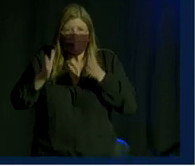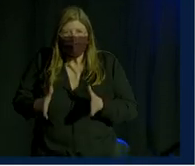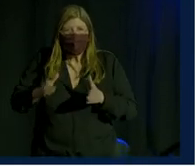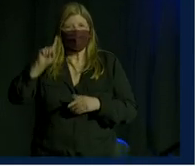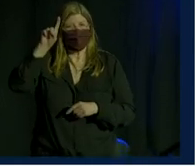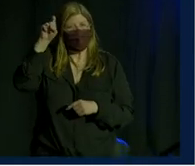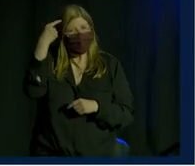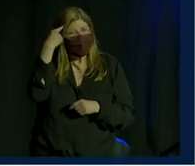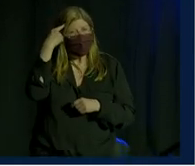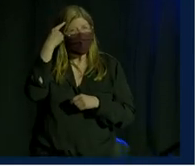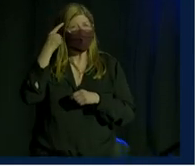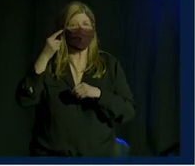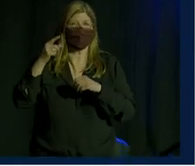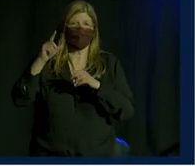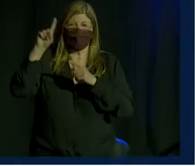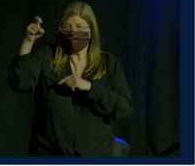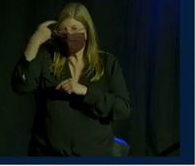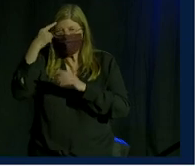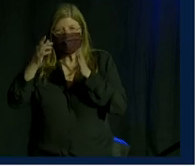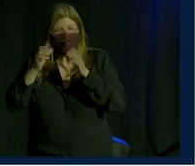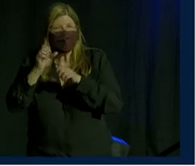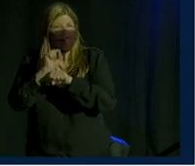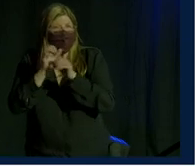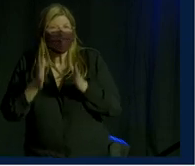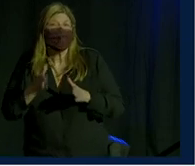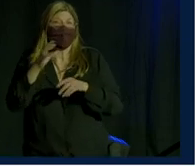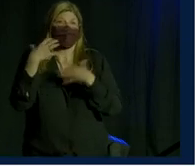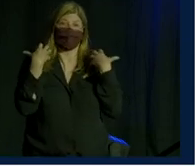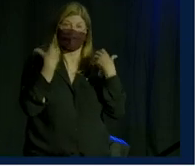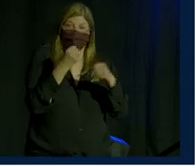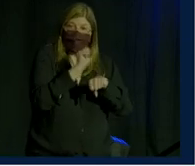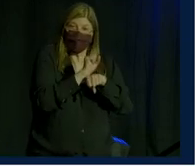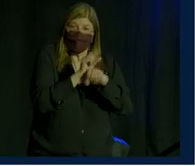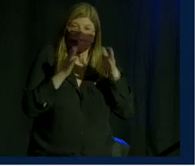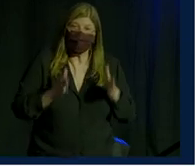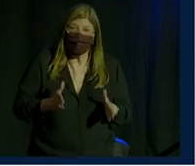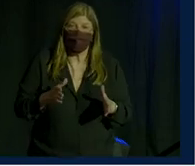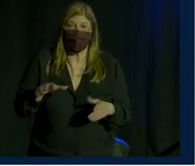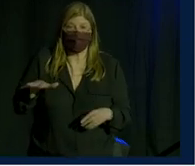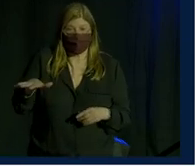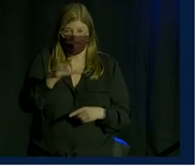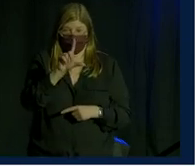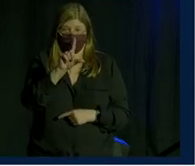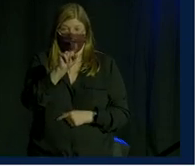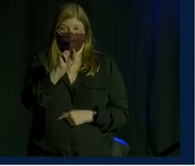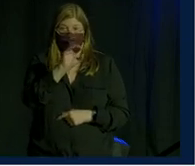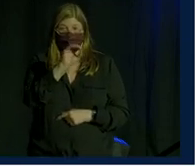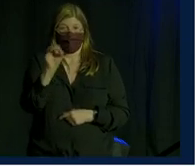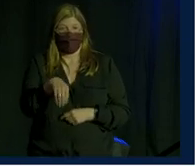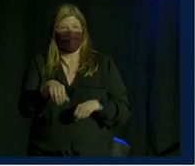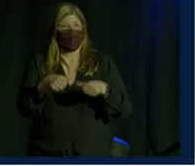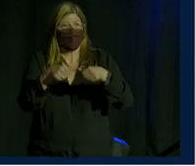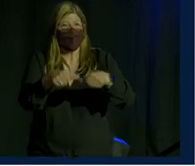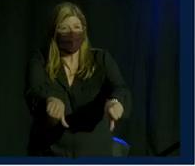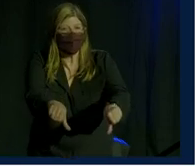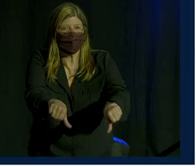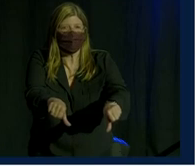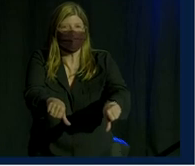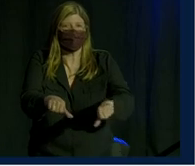them reach a total of 20% down. Landed funds up to $120,000 per